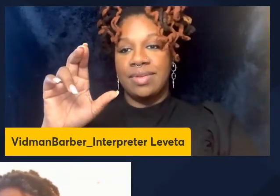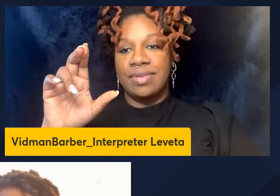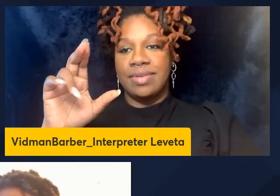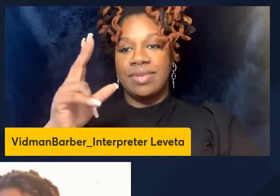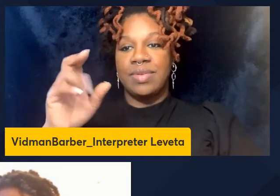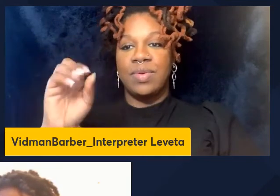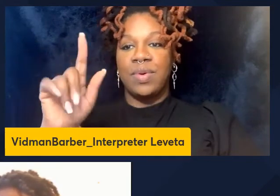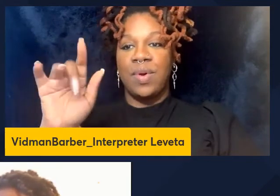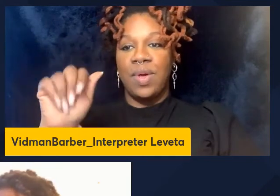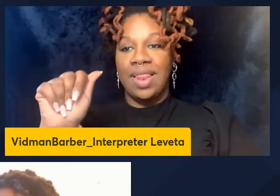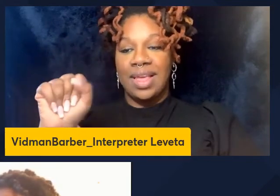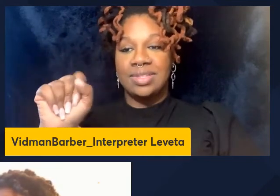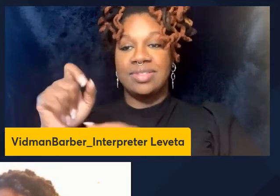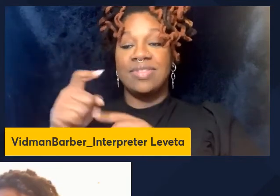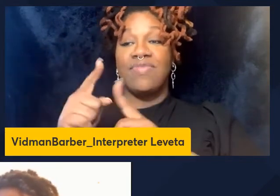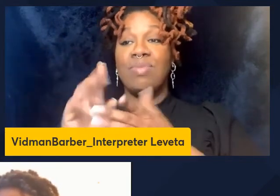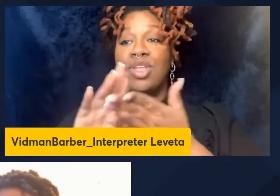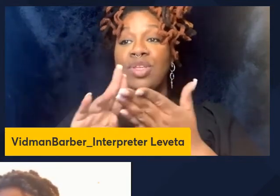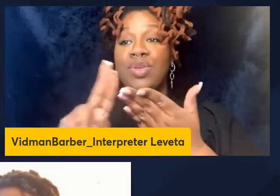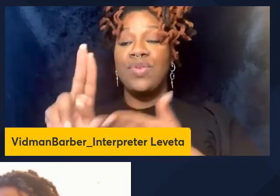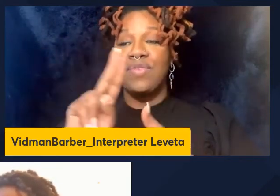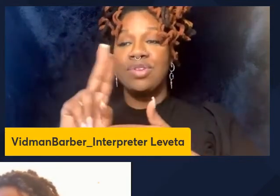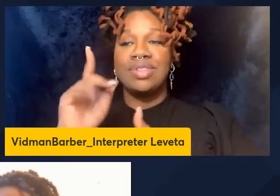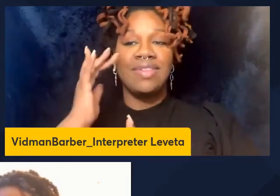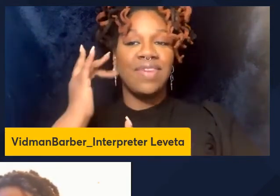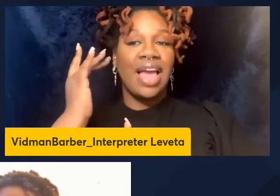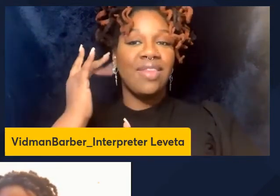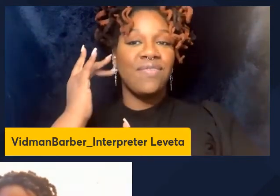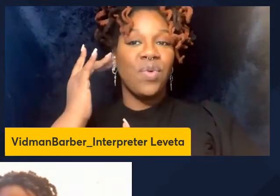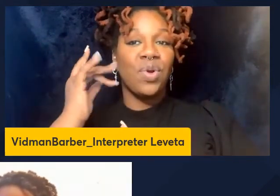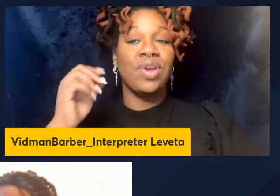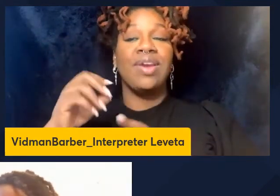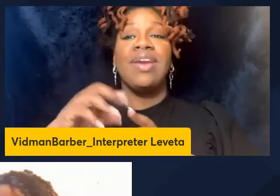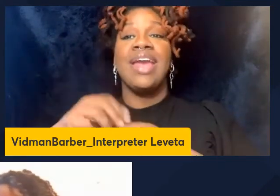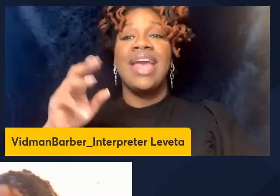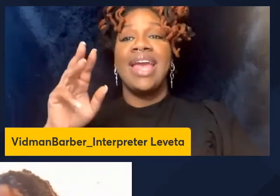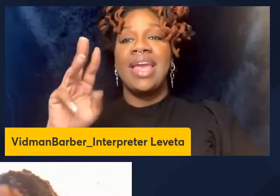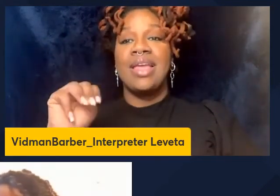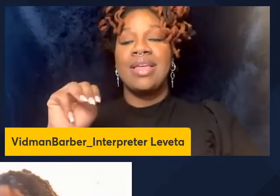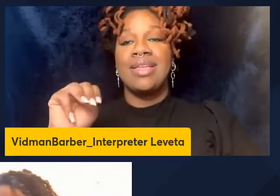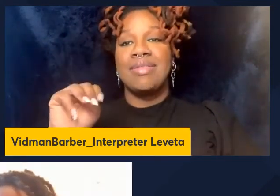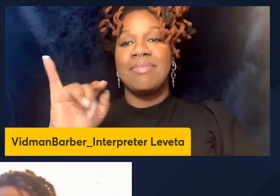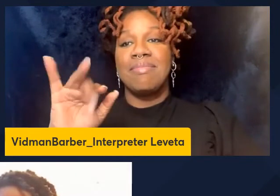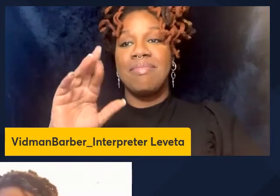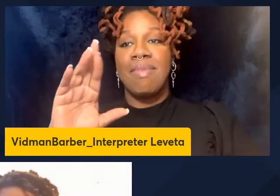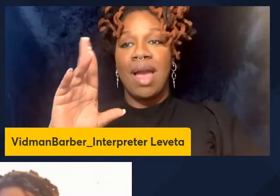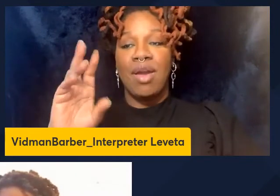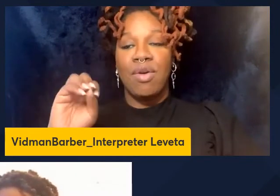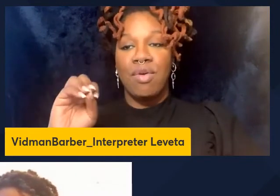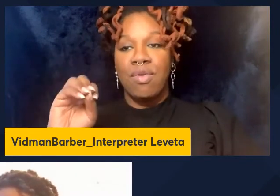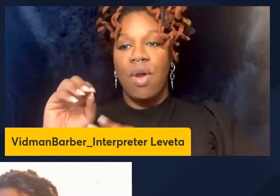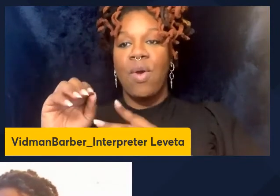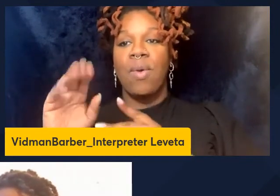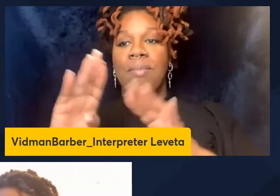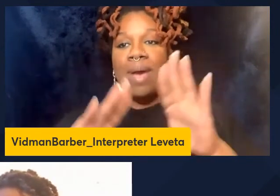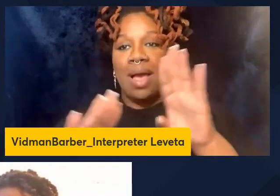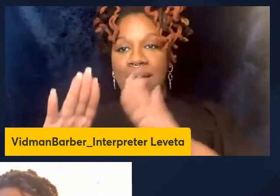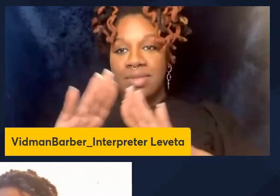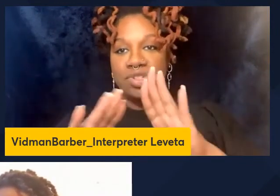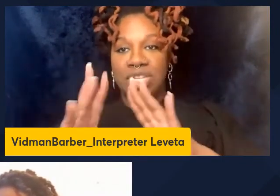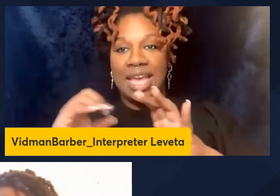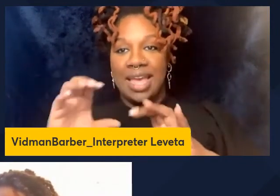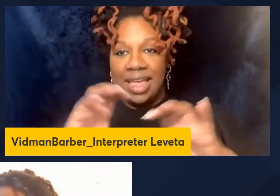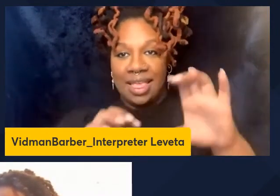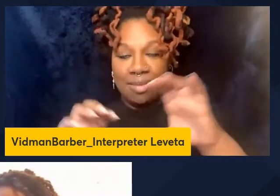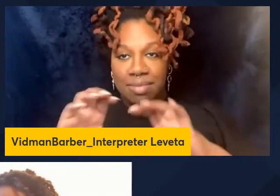California, Irvine, in the Department of Molecular Biology and Biochemistry. The Nicholas Lab studies the intersection of the